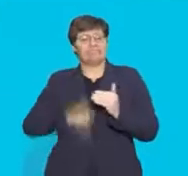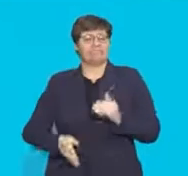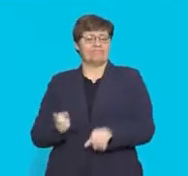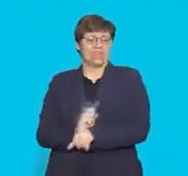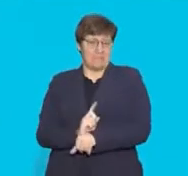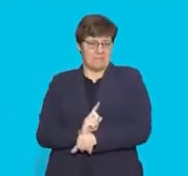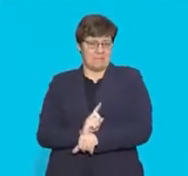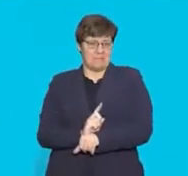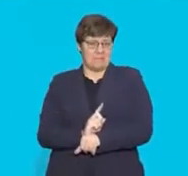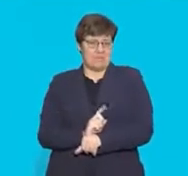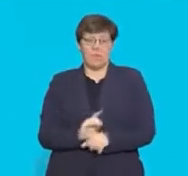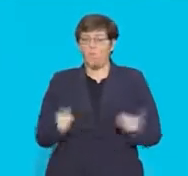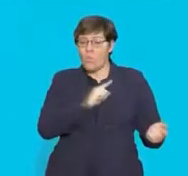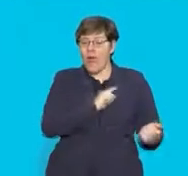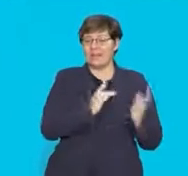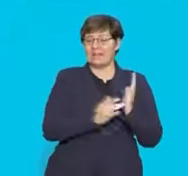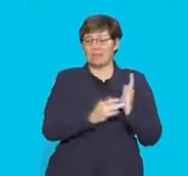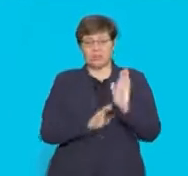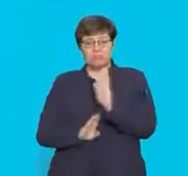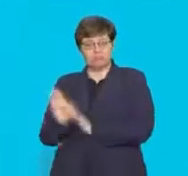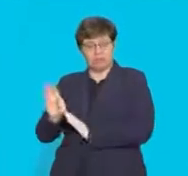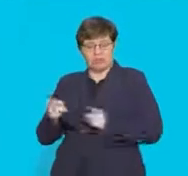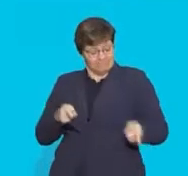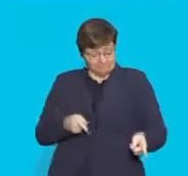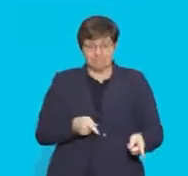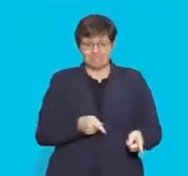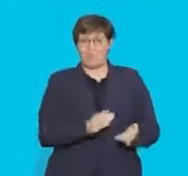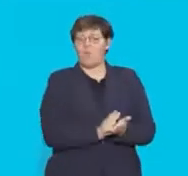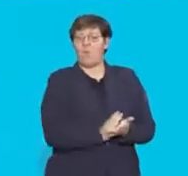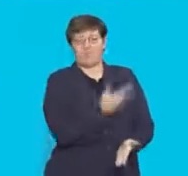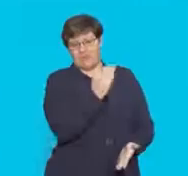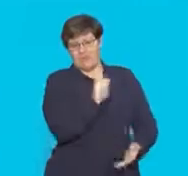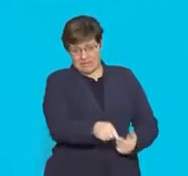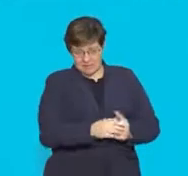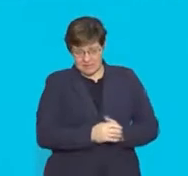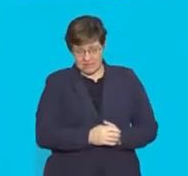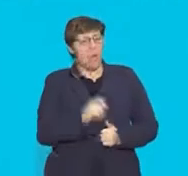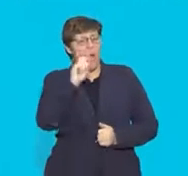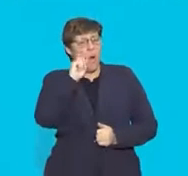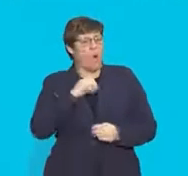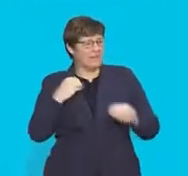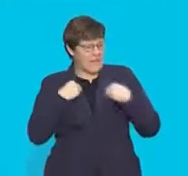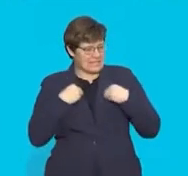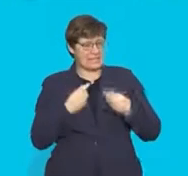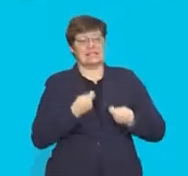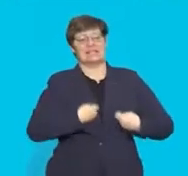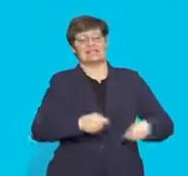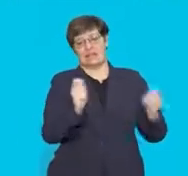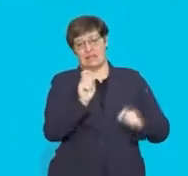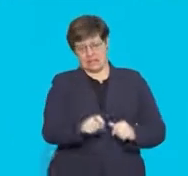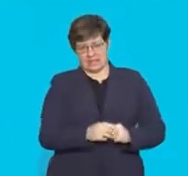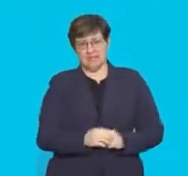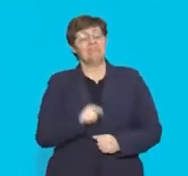of technological advancements, it becomes necessary to sell old assets. And that's what we refer to